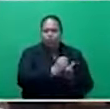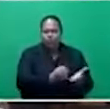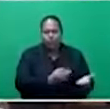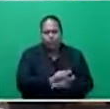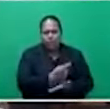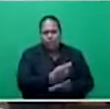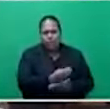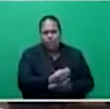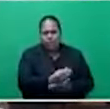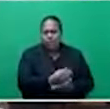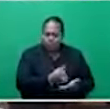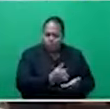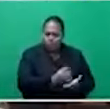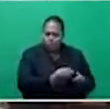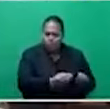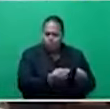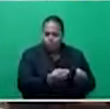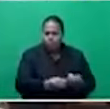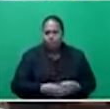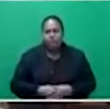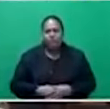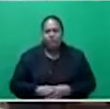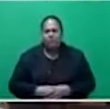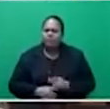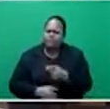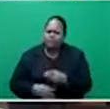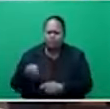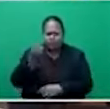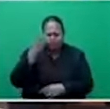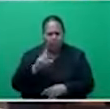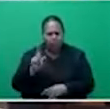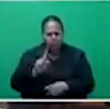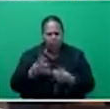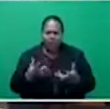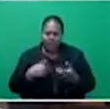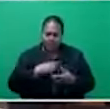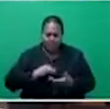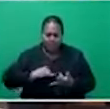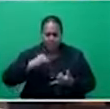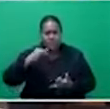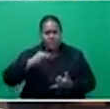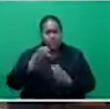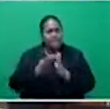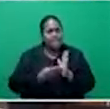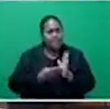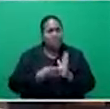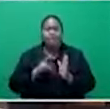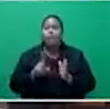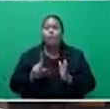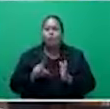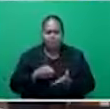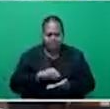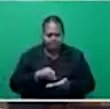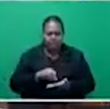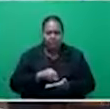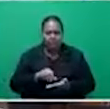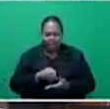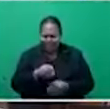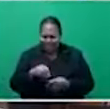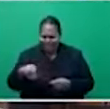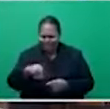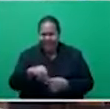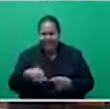of course, they've forgotten the fact that we've increased the budget allocation for fertilizer. As